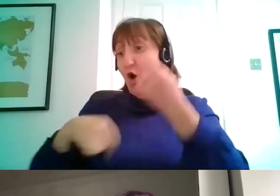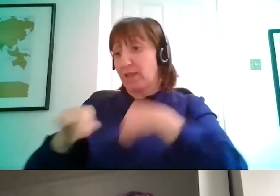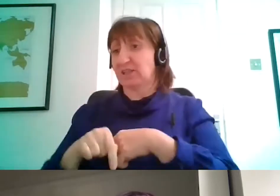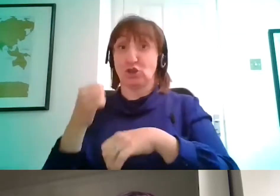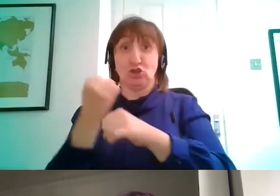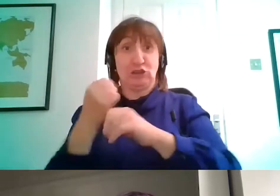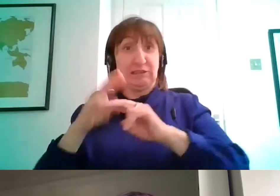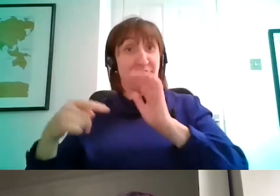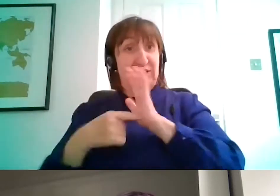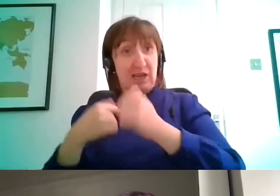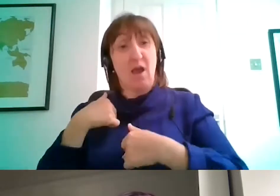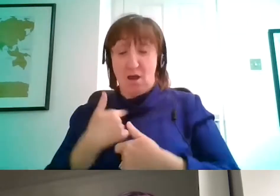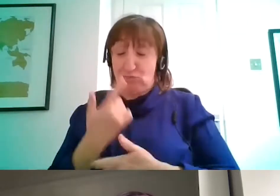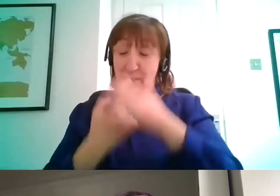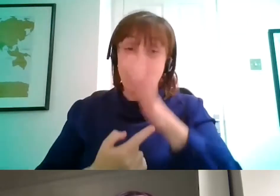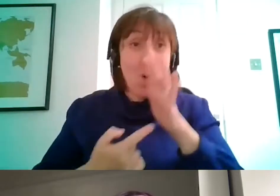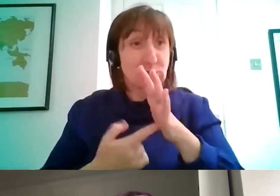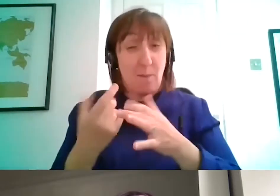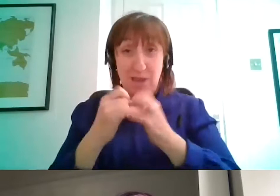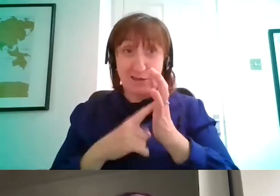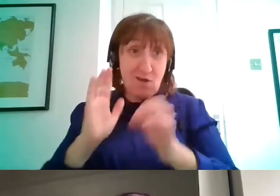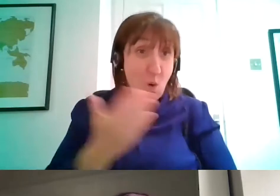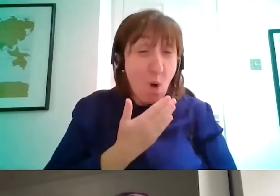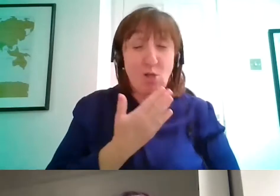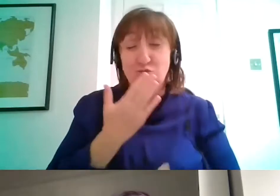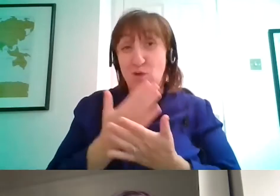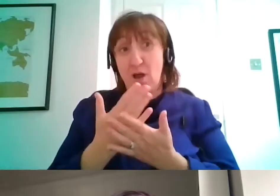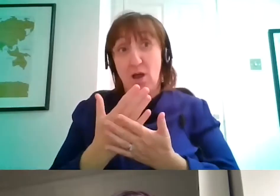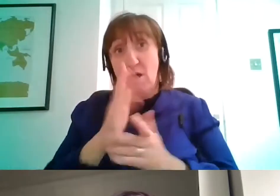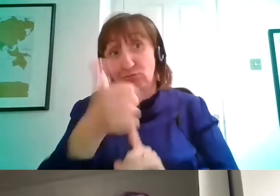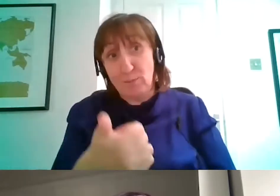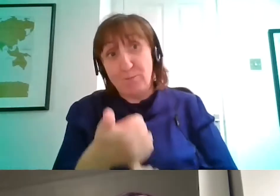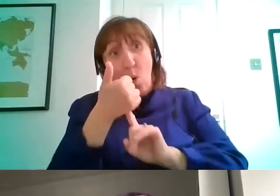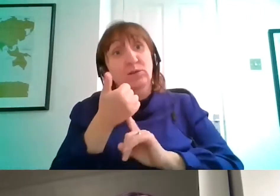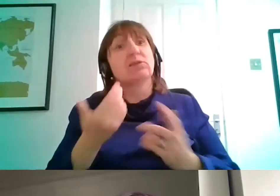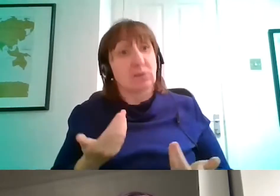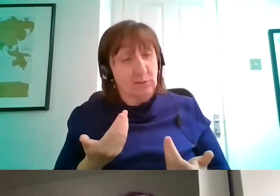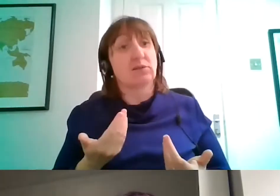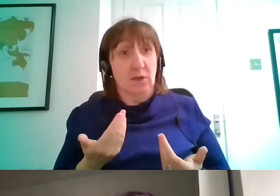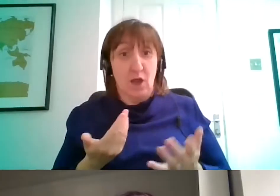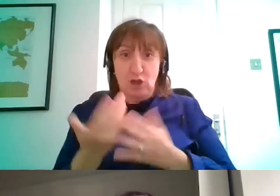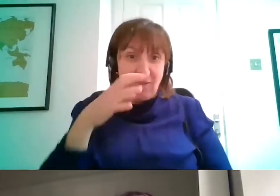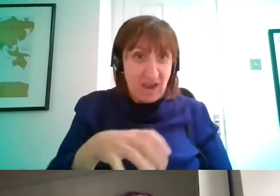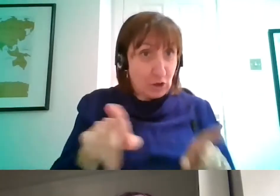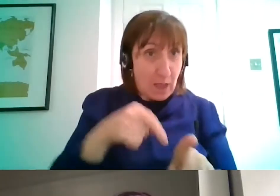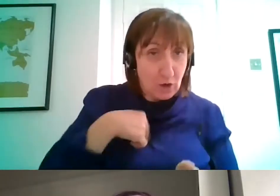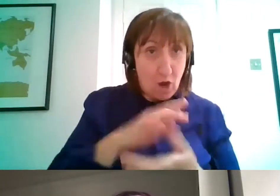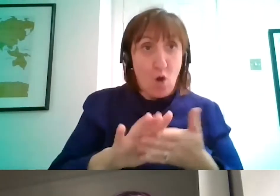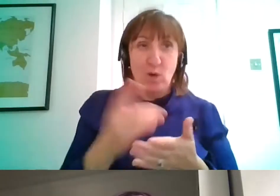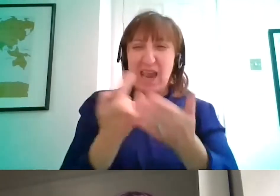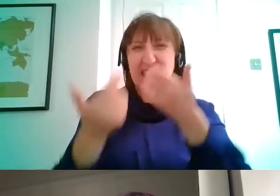vital that BSL for All is supported by venues such as ourselves. We're an